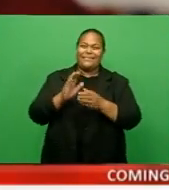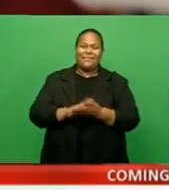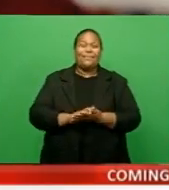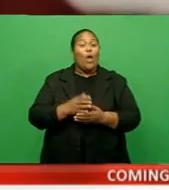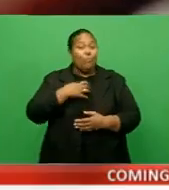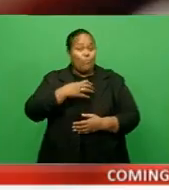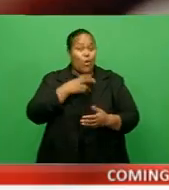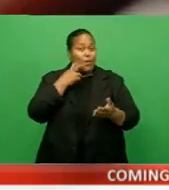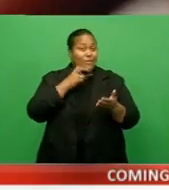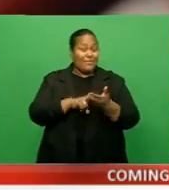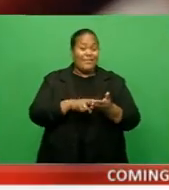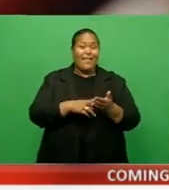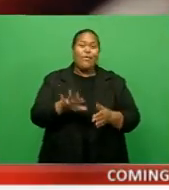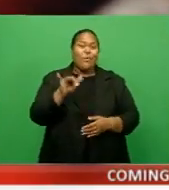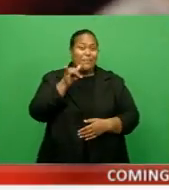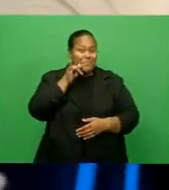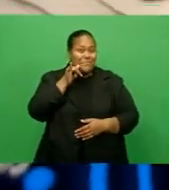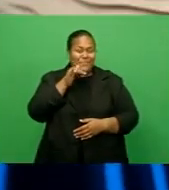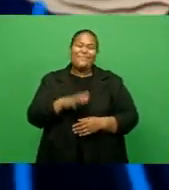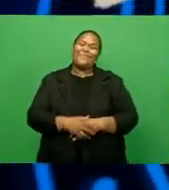Hilton organization.